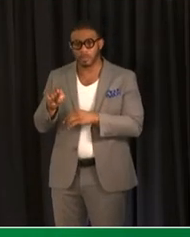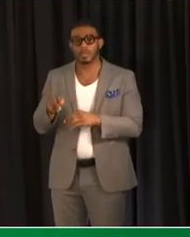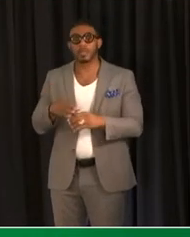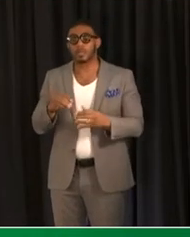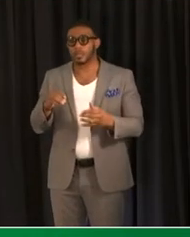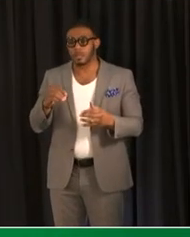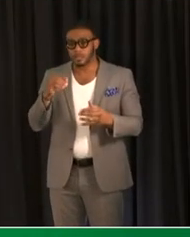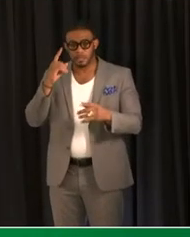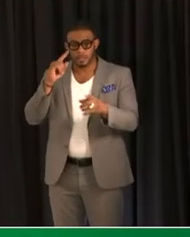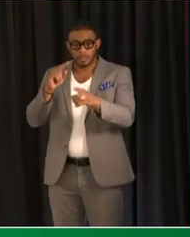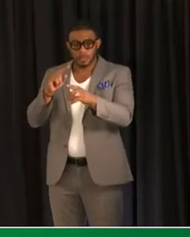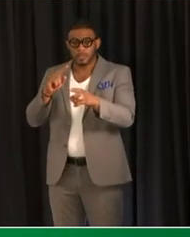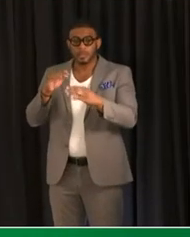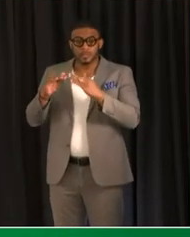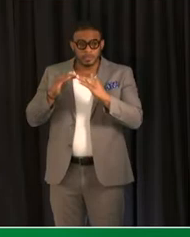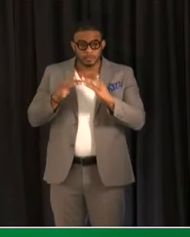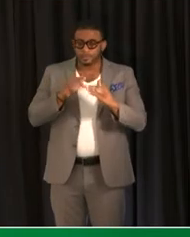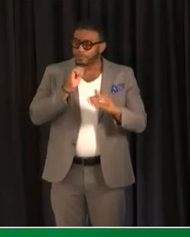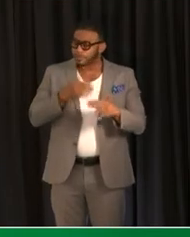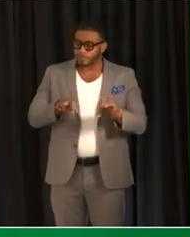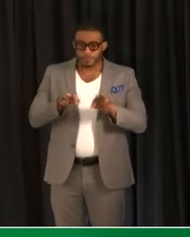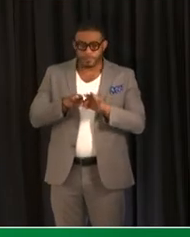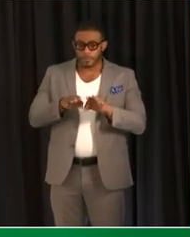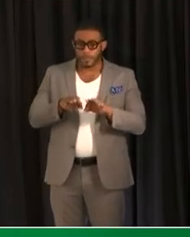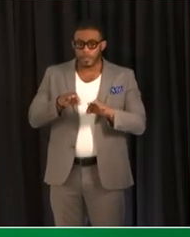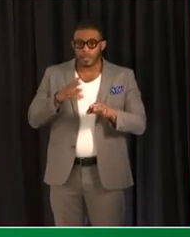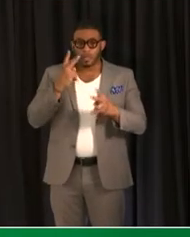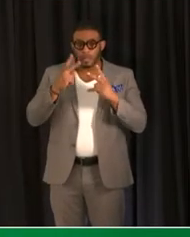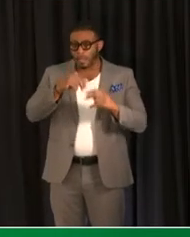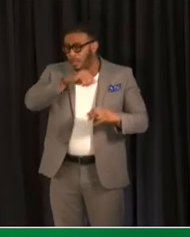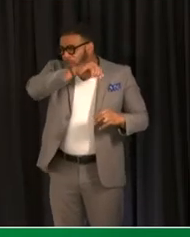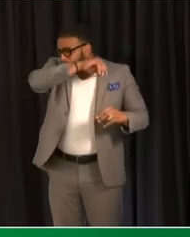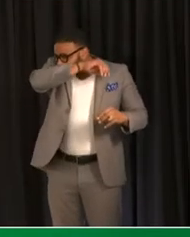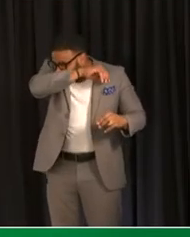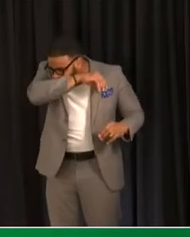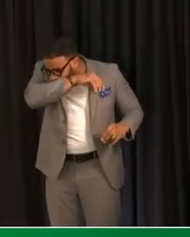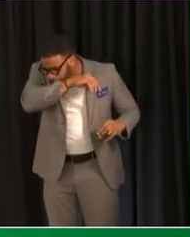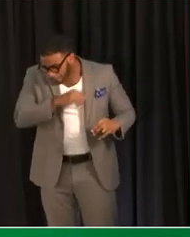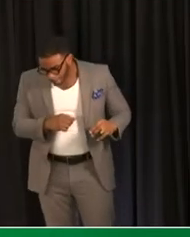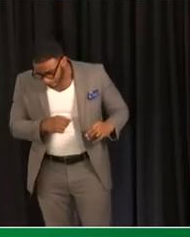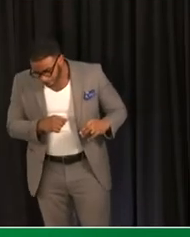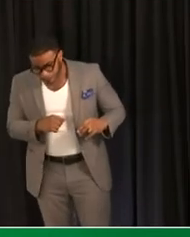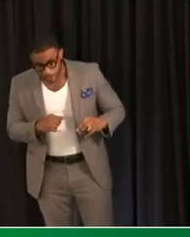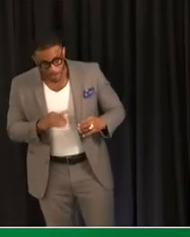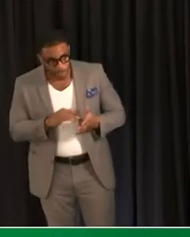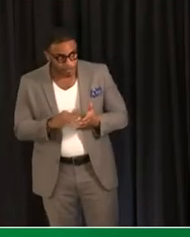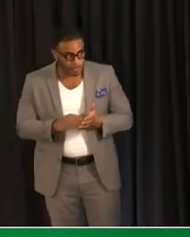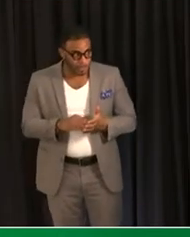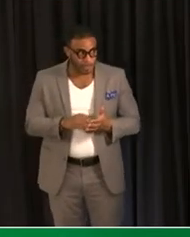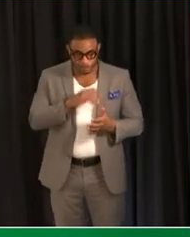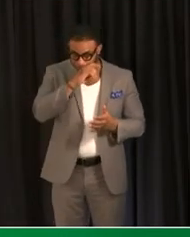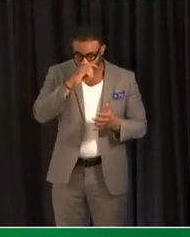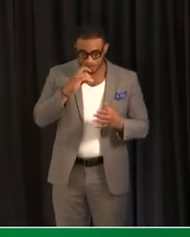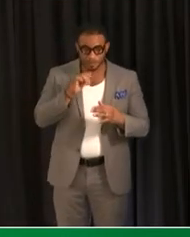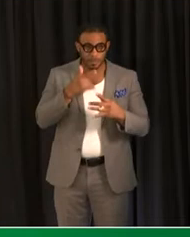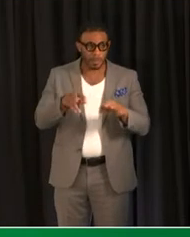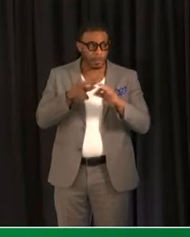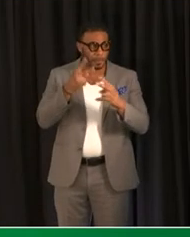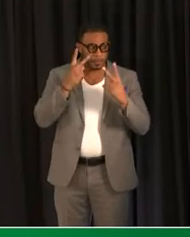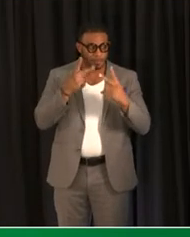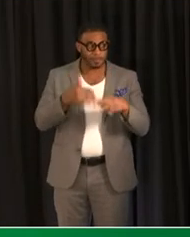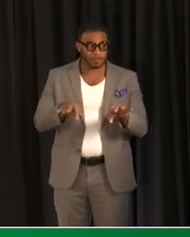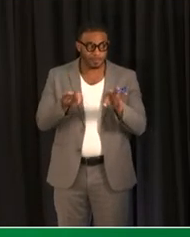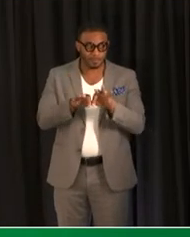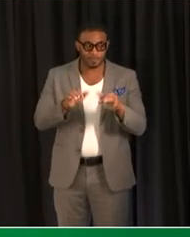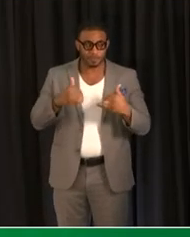lighting in Georgetown and downtown, it's really not just a matter of visibility, but it's also so important to feeling safe.